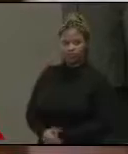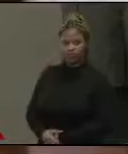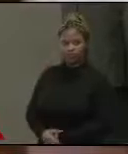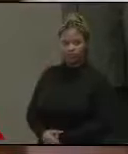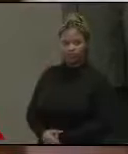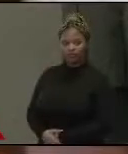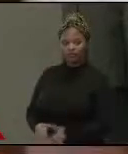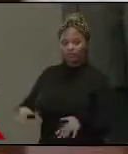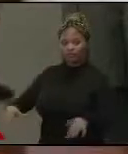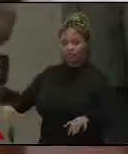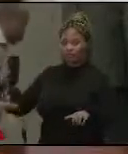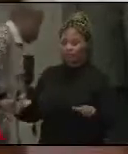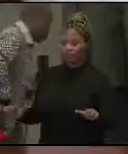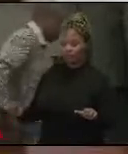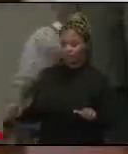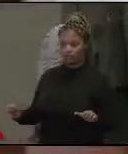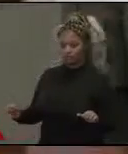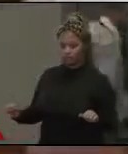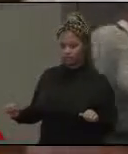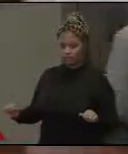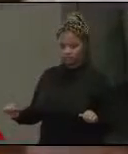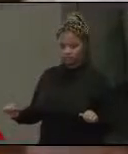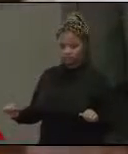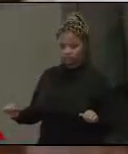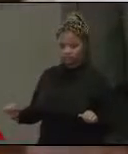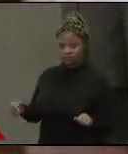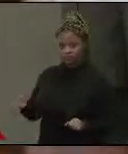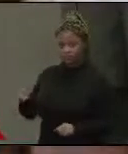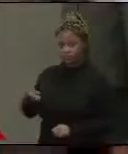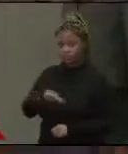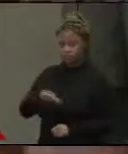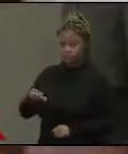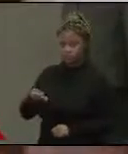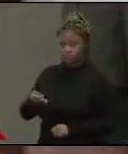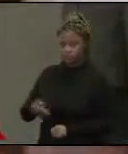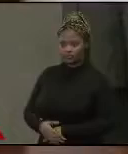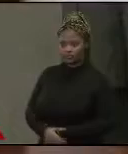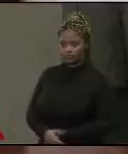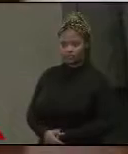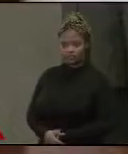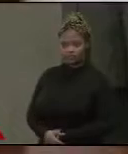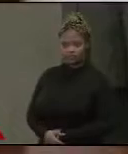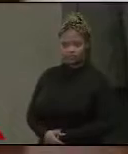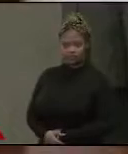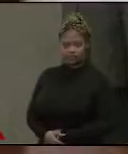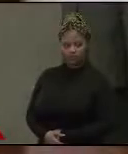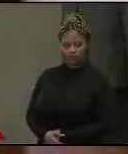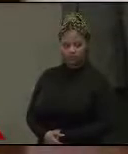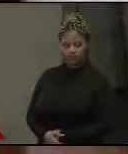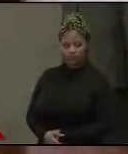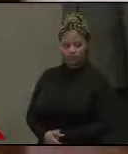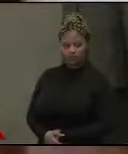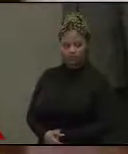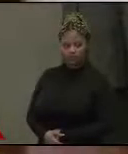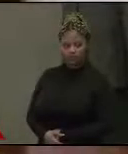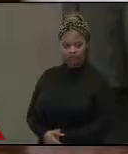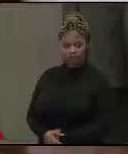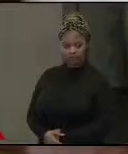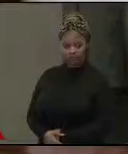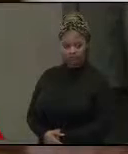Usihlalo wendlu yenkosi okhoyo phakathi kwethu indlu yenkosi ke apha ephondweni